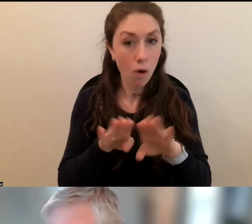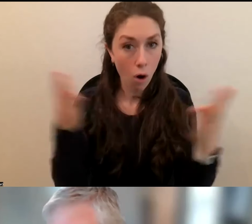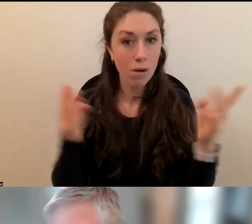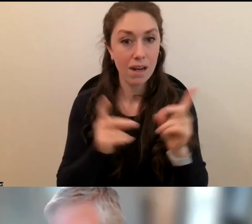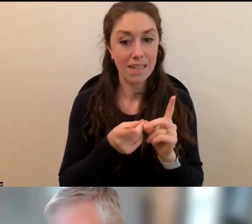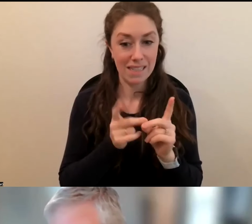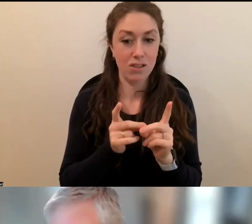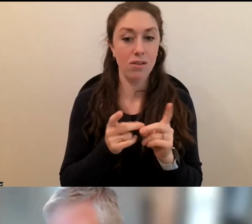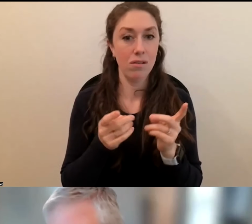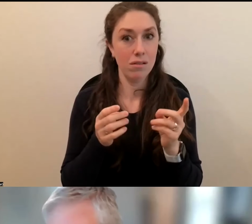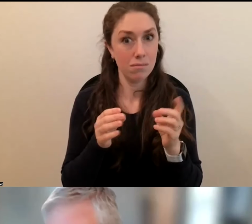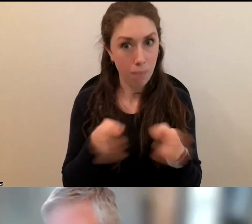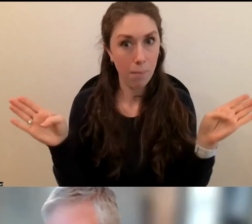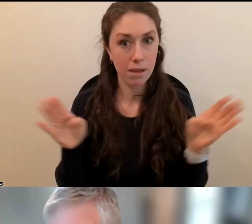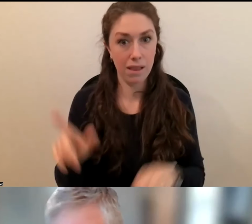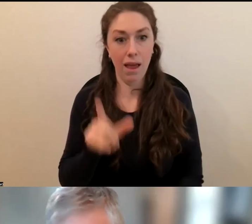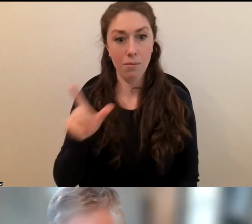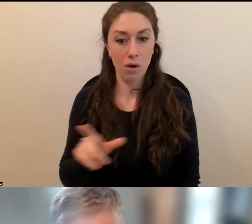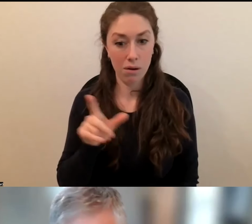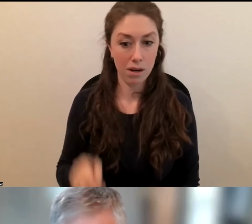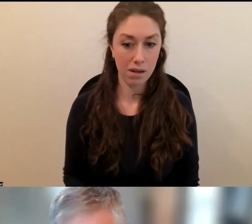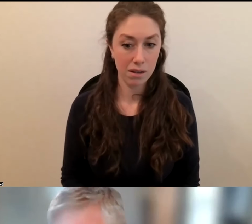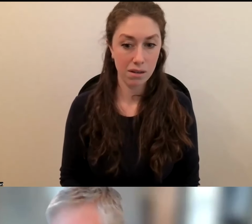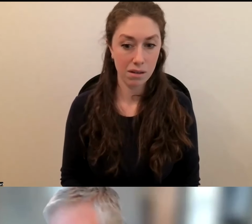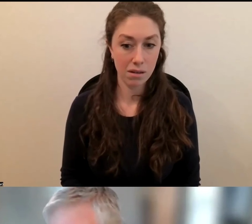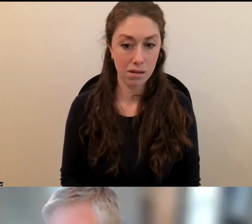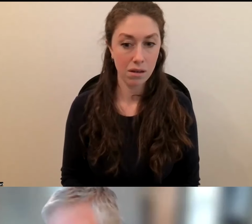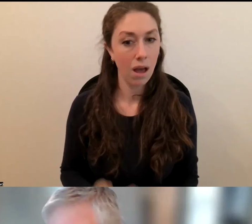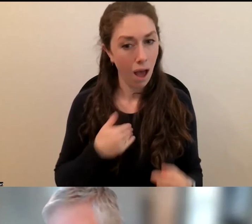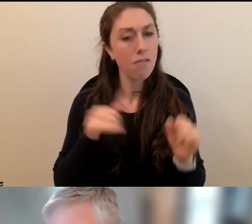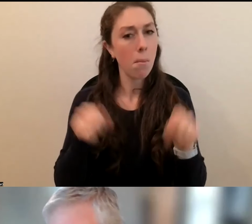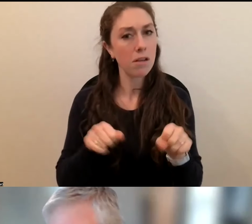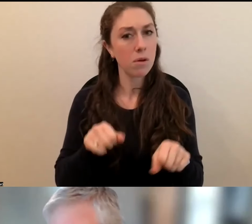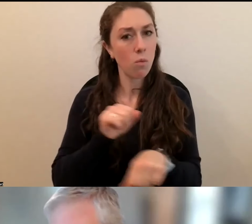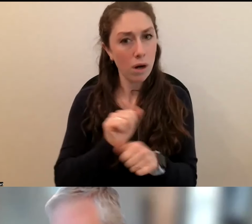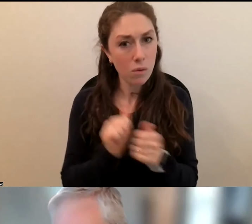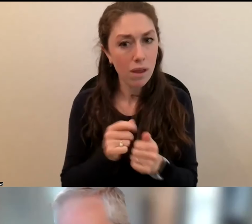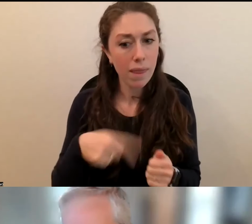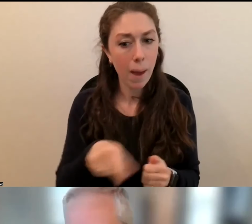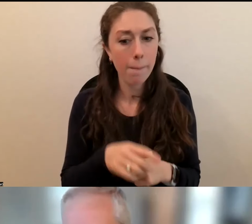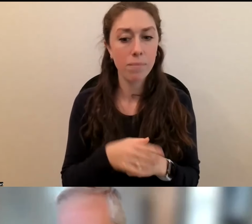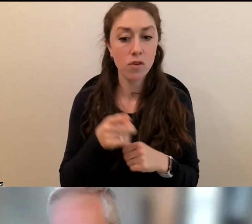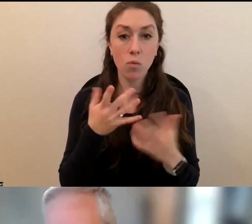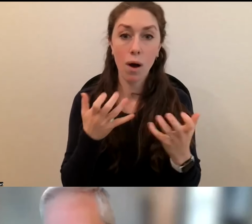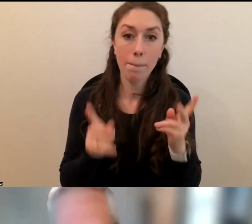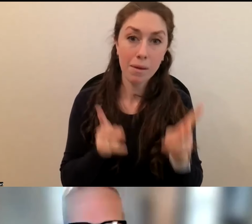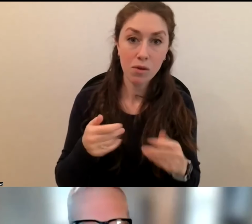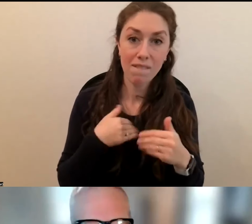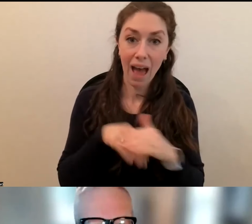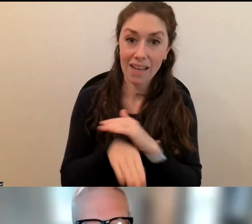public library. So there are possibilities of working with them. If you want people to have access to your